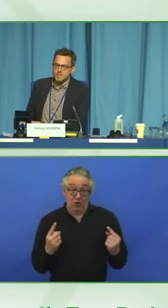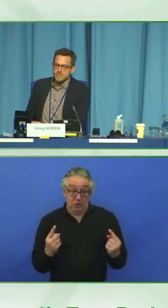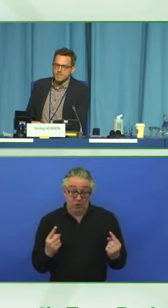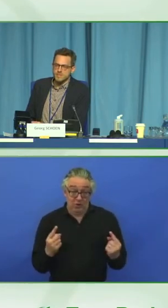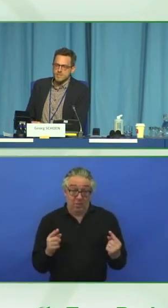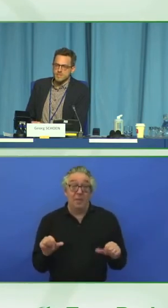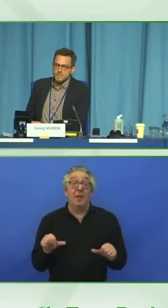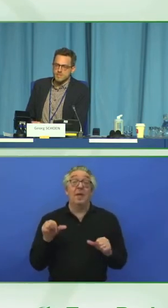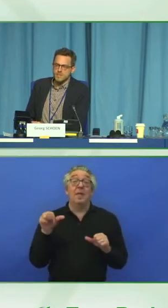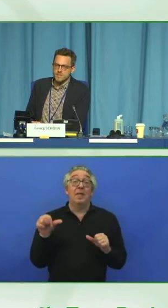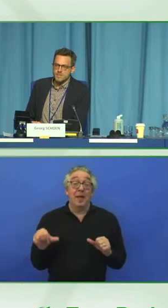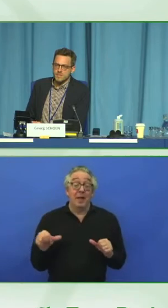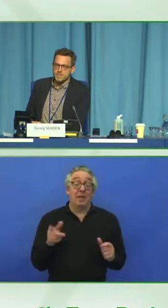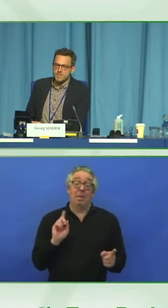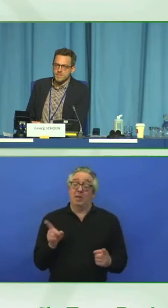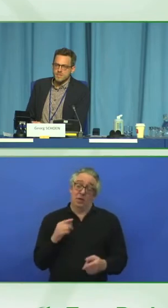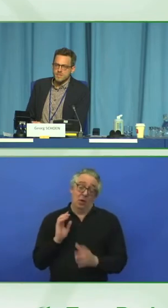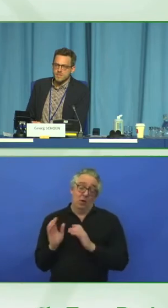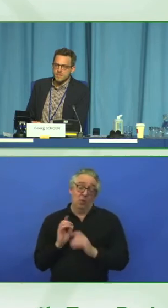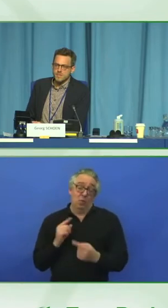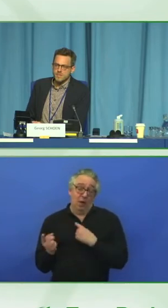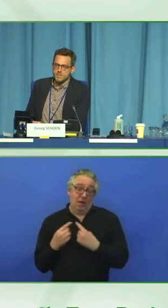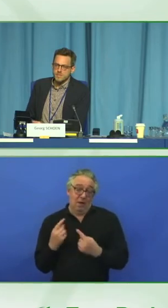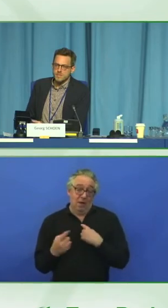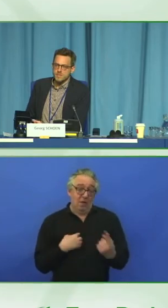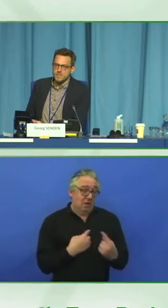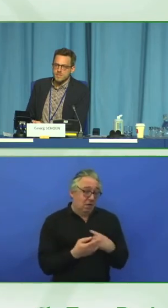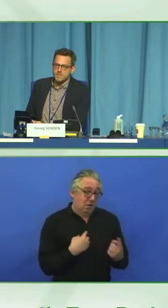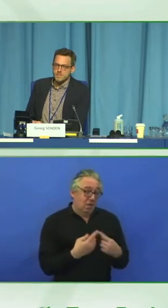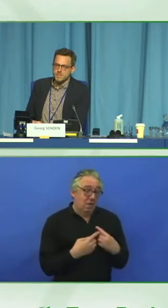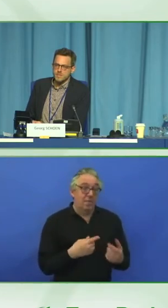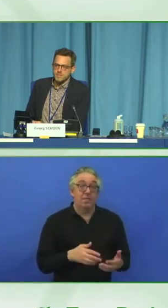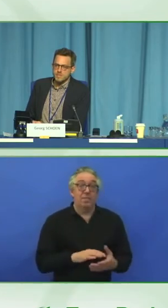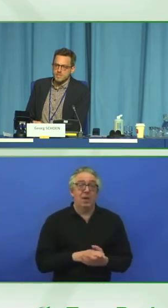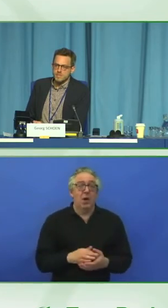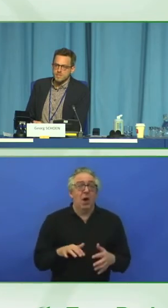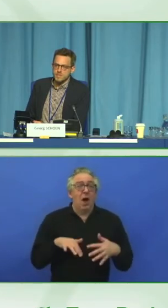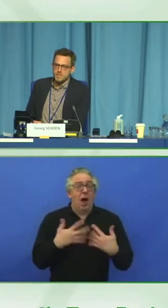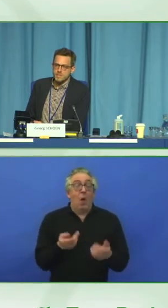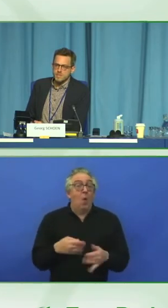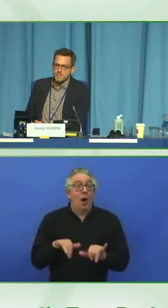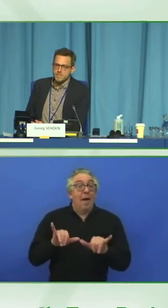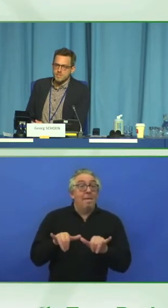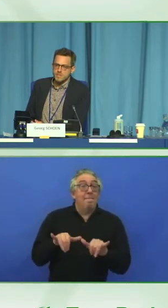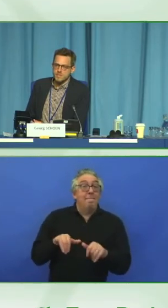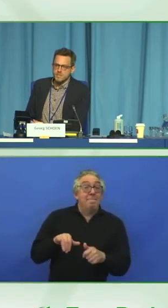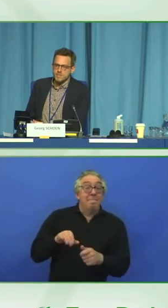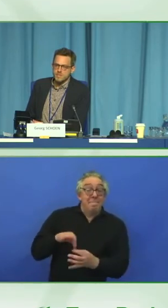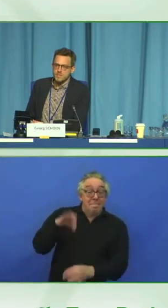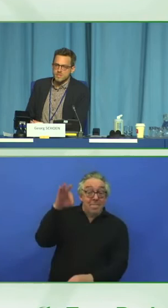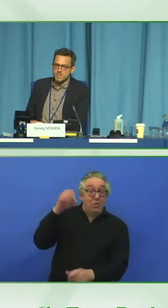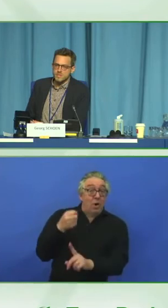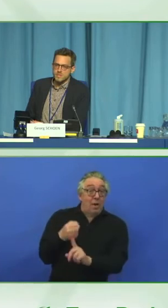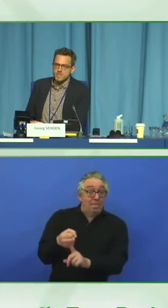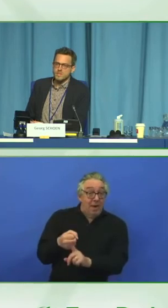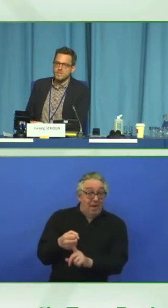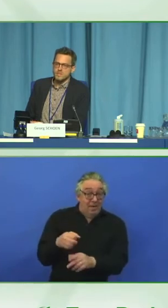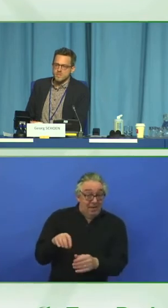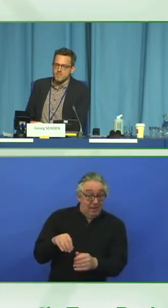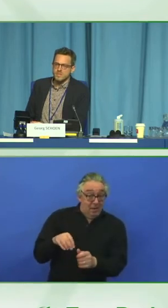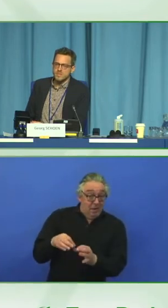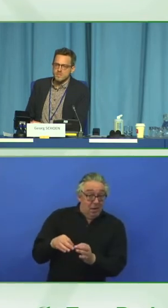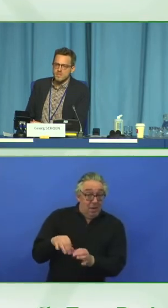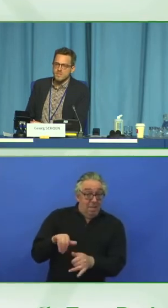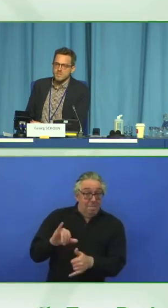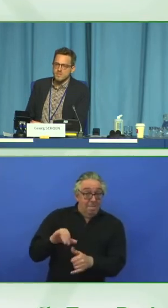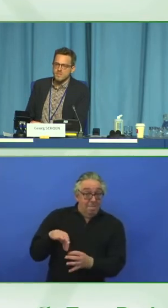right? How do you even measure? So finding that agency that can think about what does impact for this particular entity mean? How should they measure? How should they